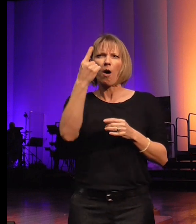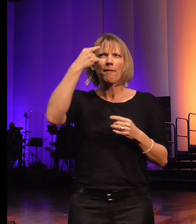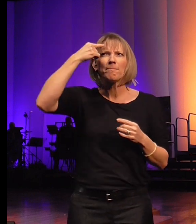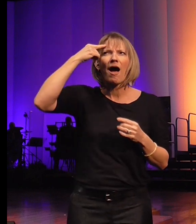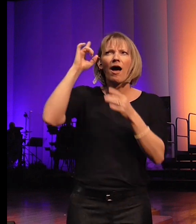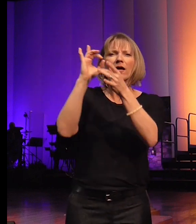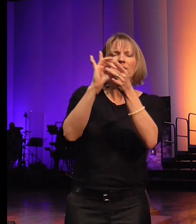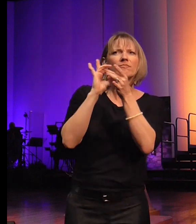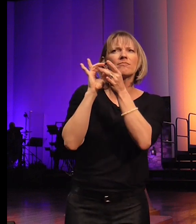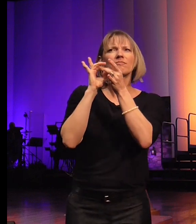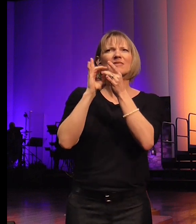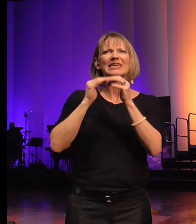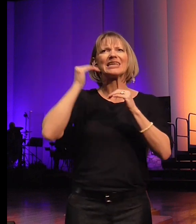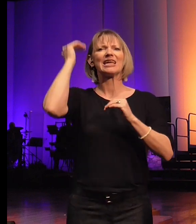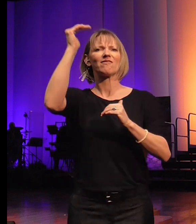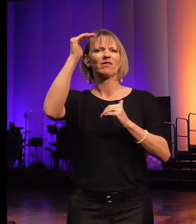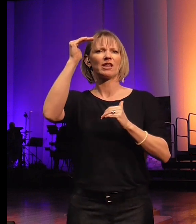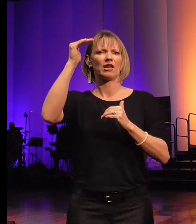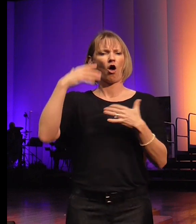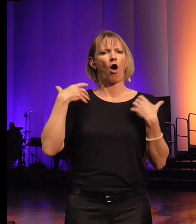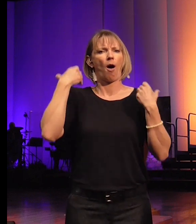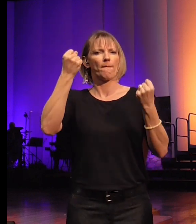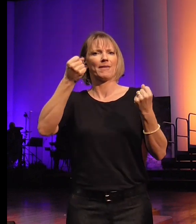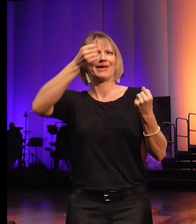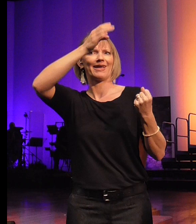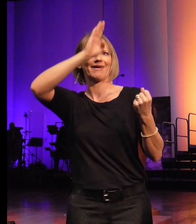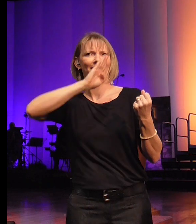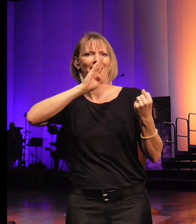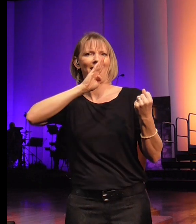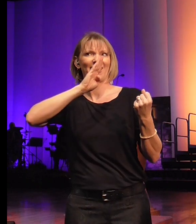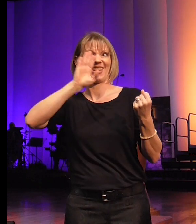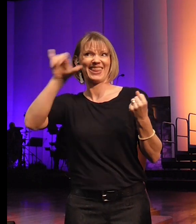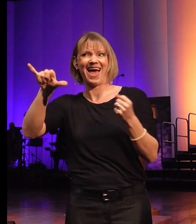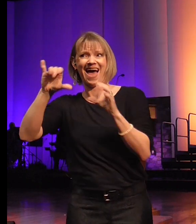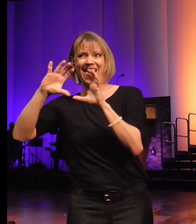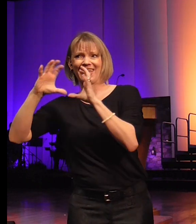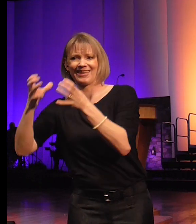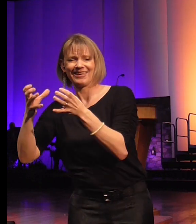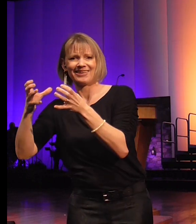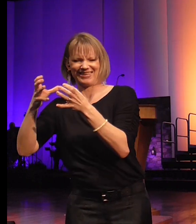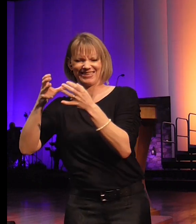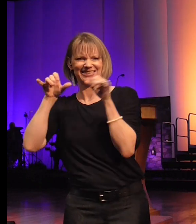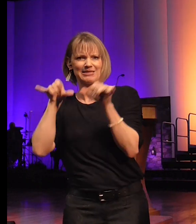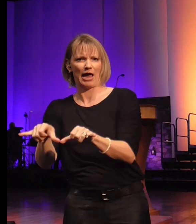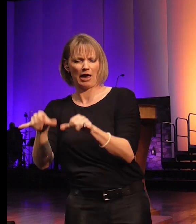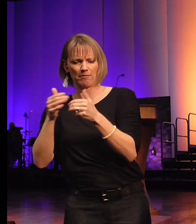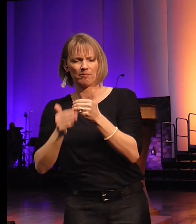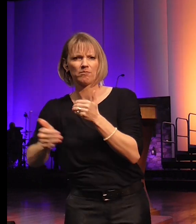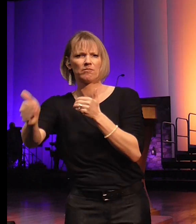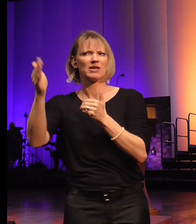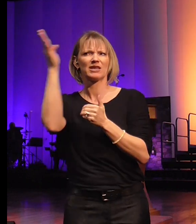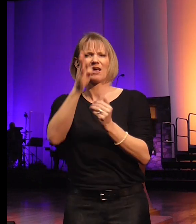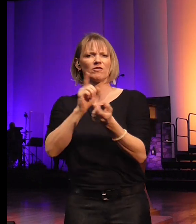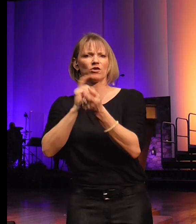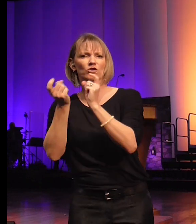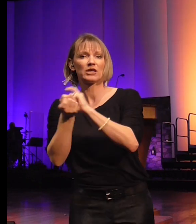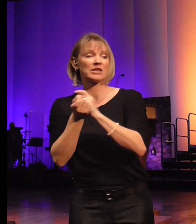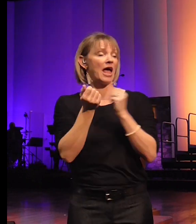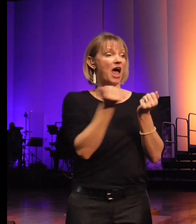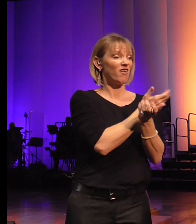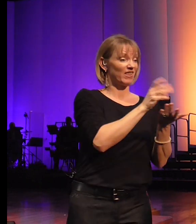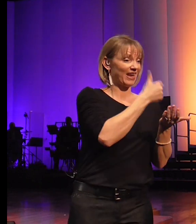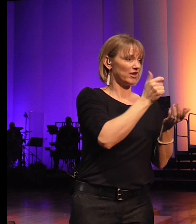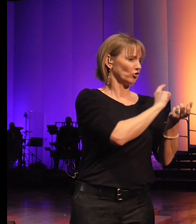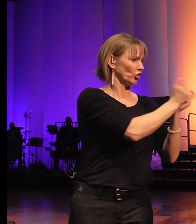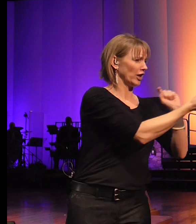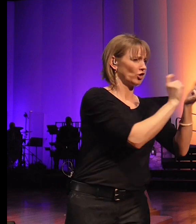infinite Almighty God never changes. It's changeless. When everything else is changing around us,